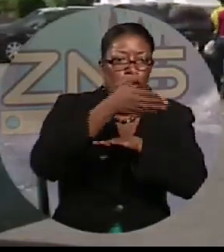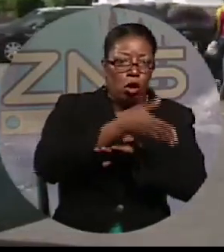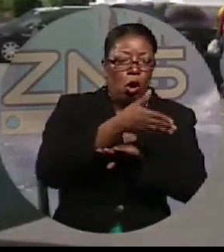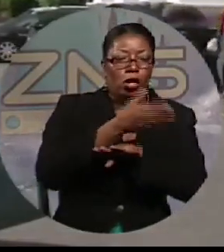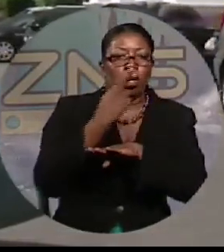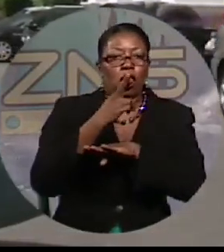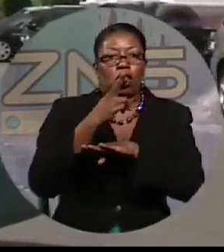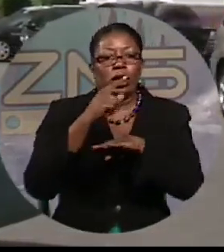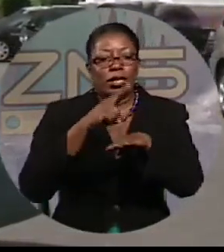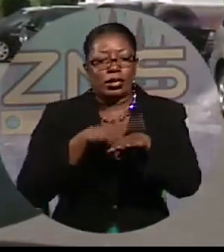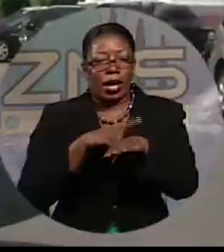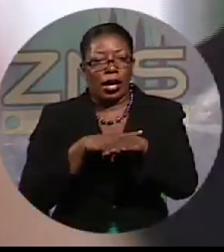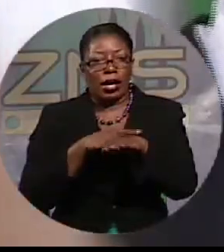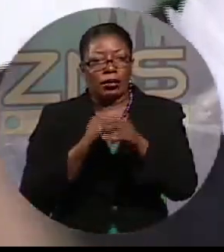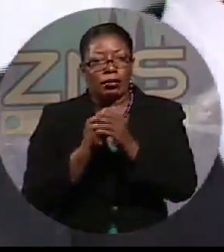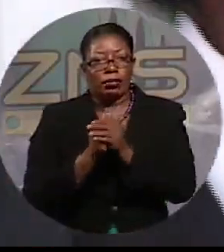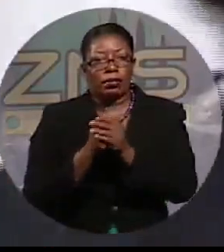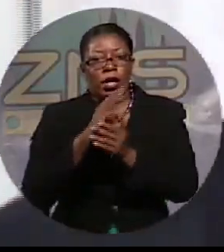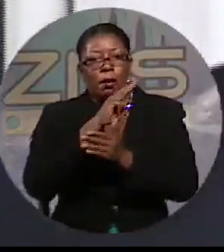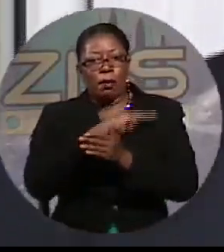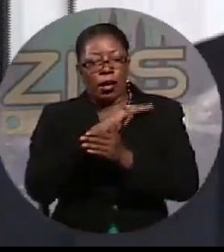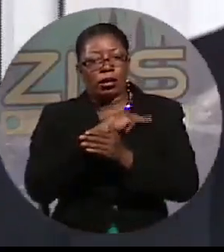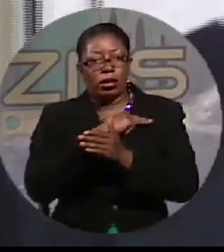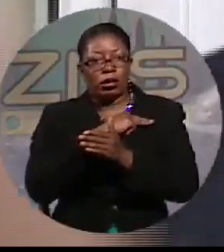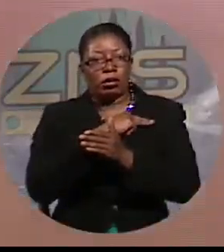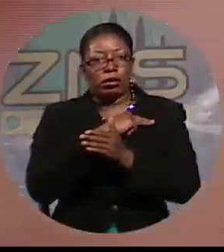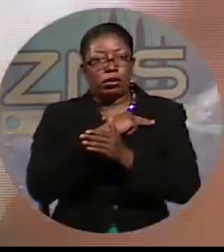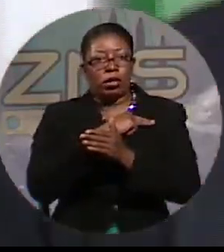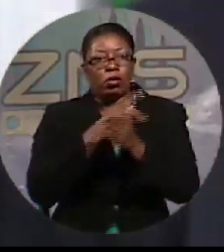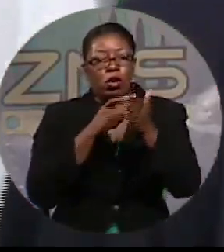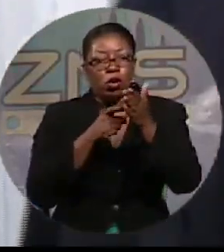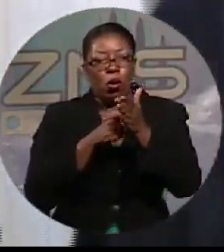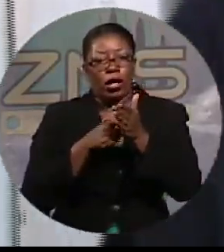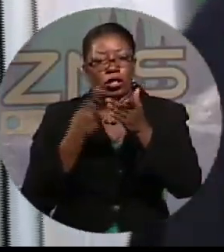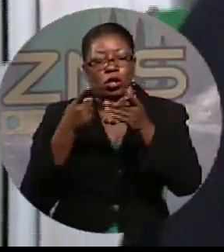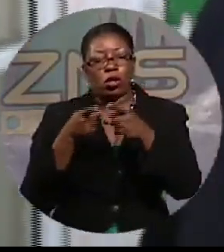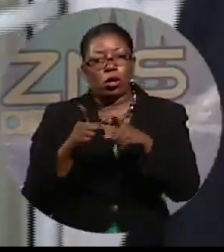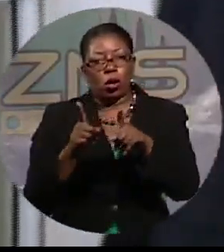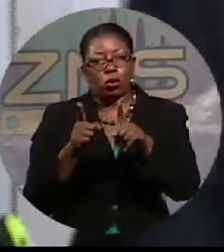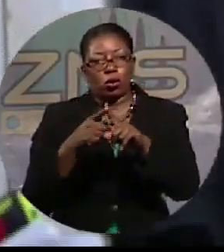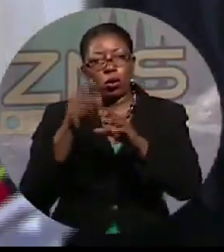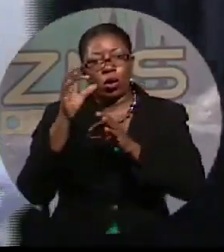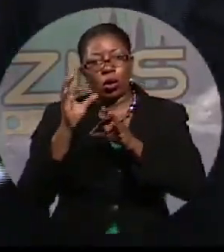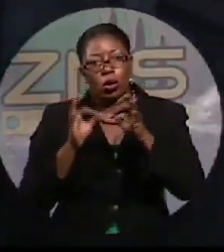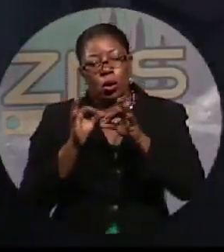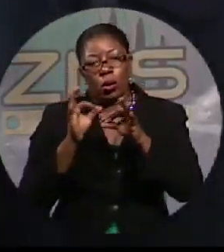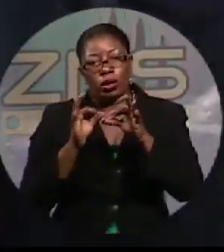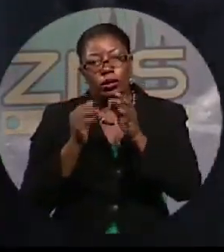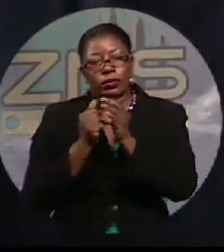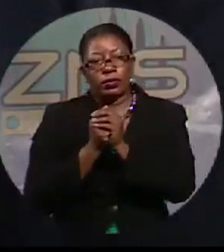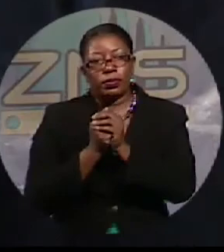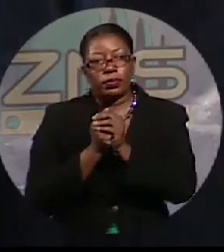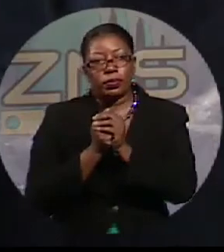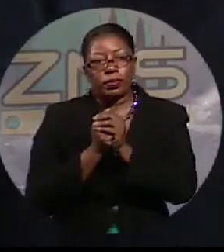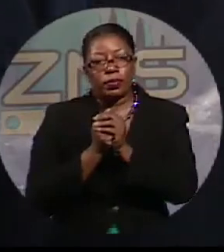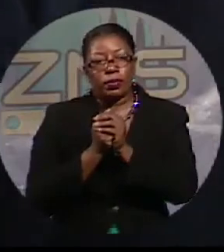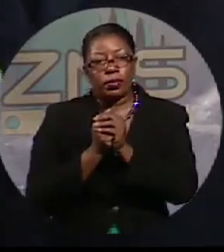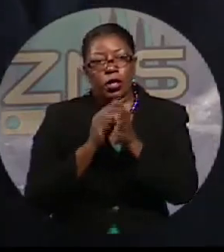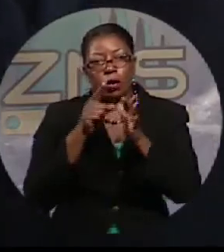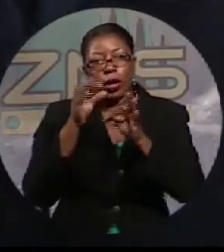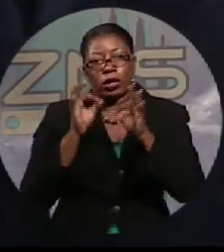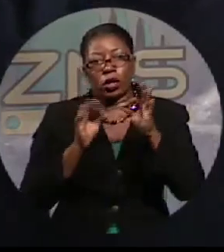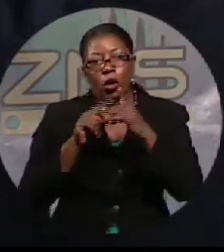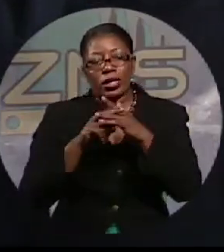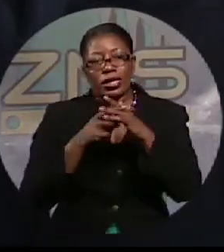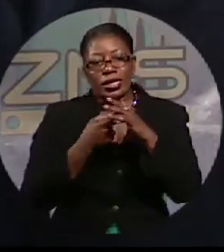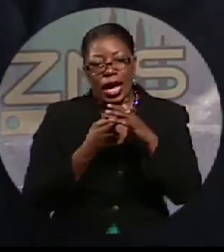matter concluded. Mangra was then required to appear before Justice Charles to address the contempt of court order. However, when court started,